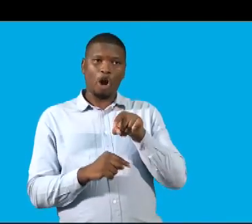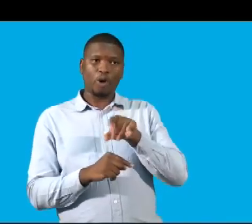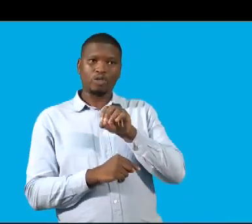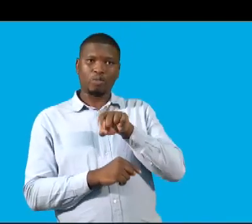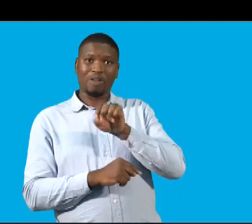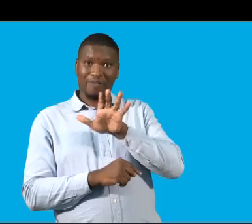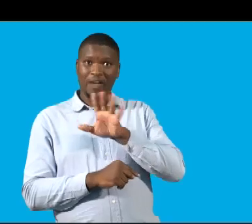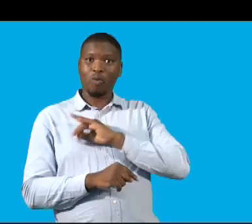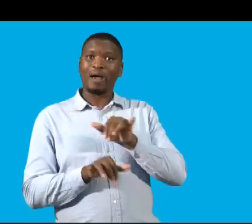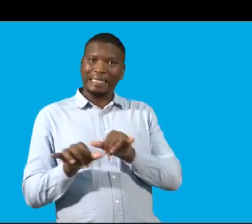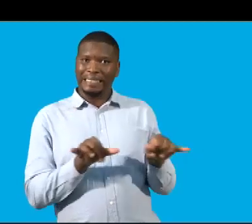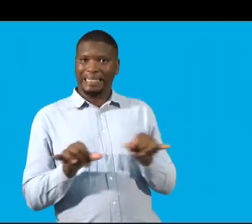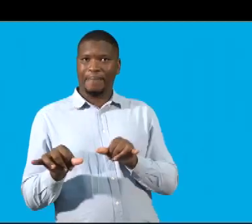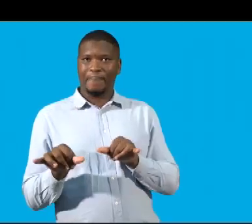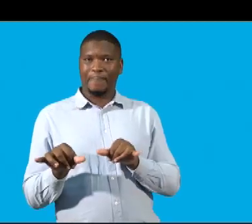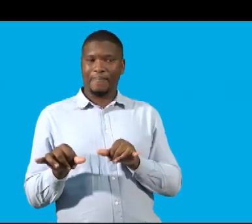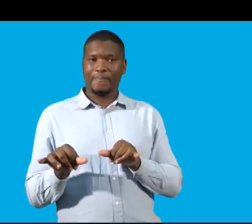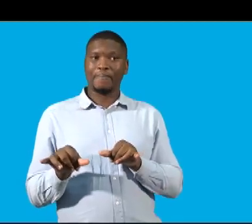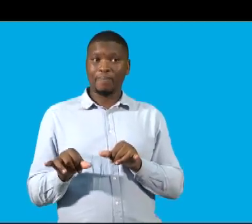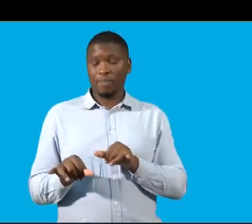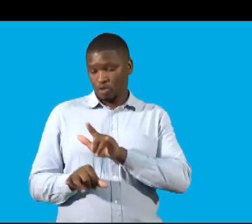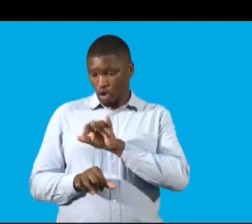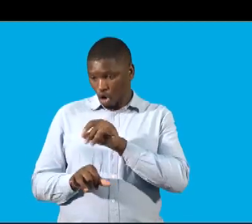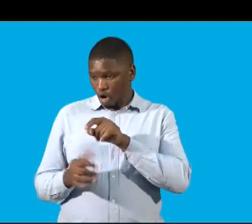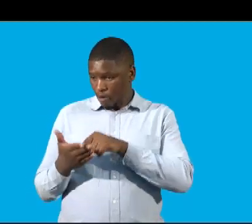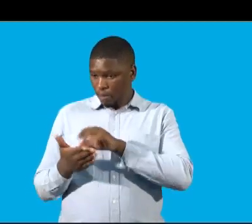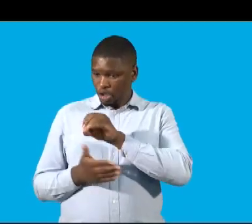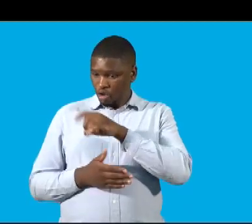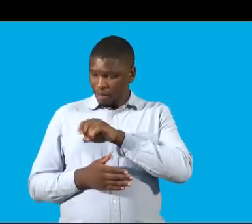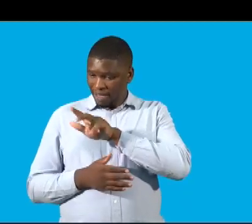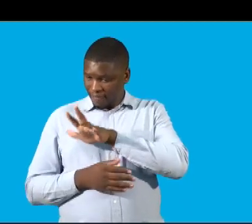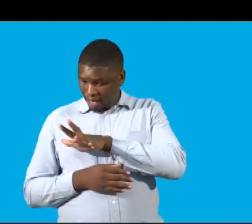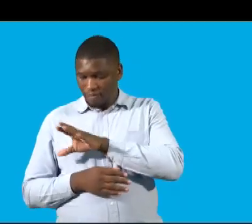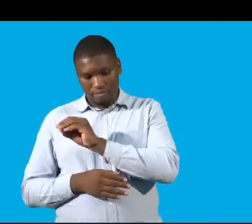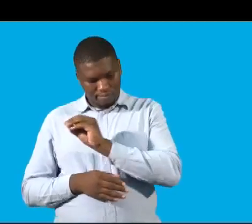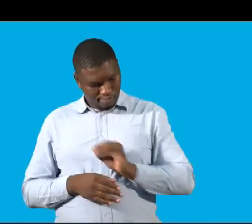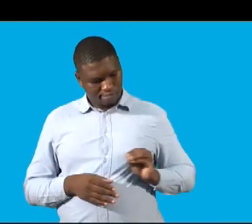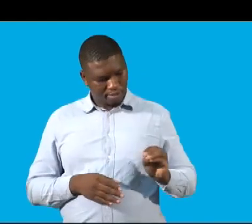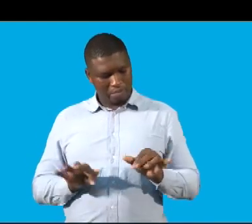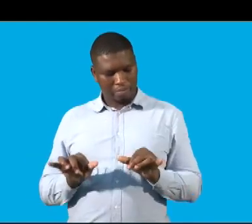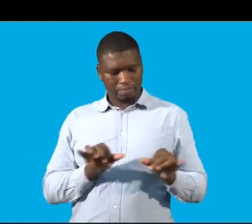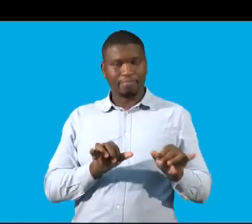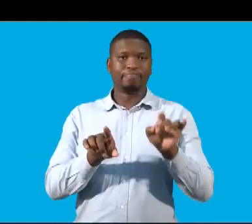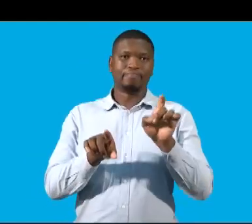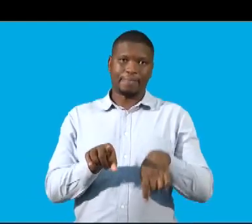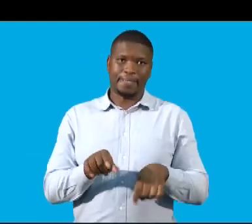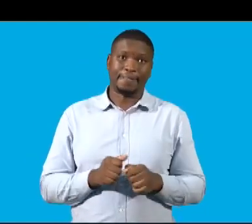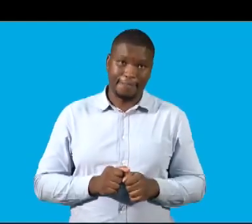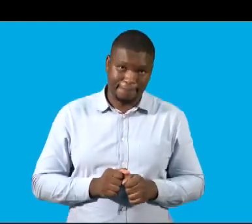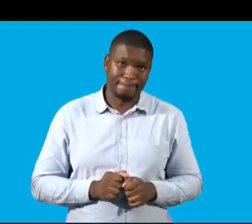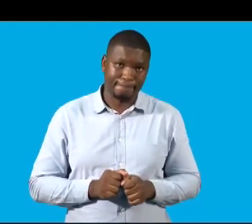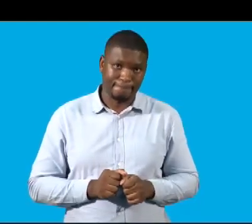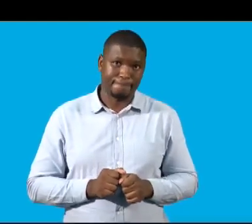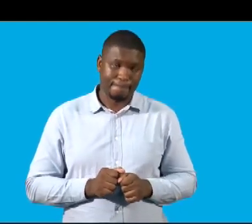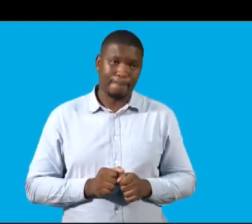by the same thing on both sides. So since as well on the left-hand side, we are dividing by log 0.85, it means on the right-hand side, we also